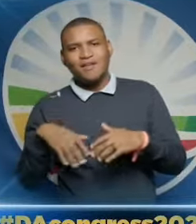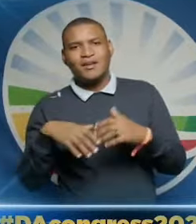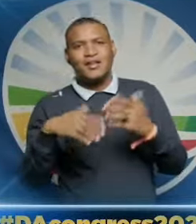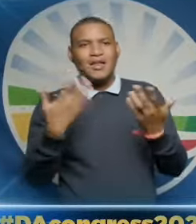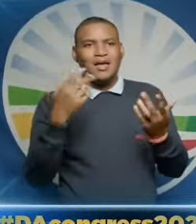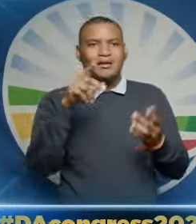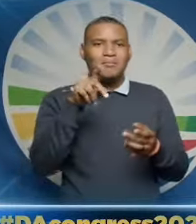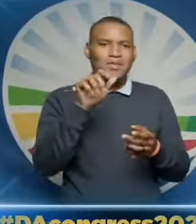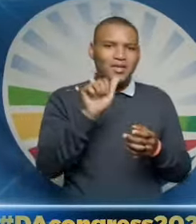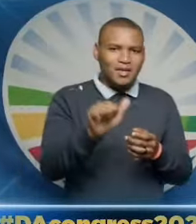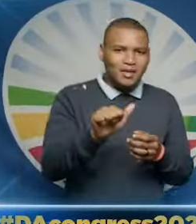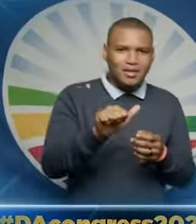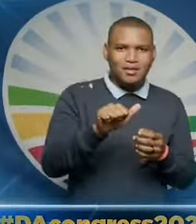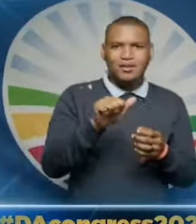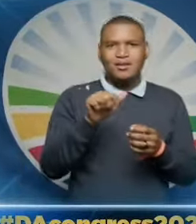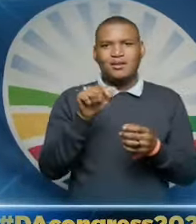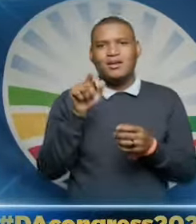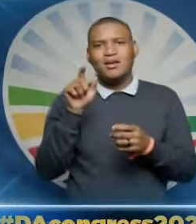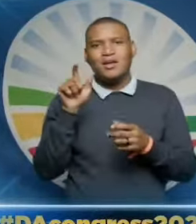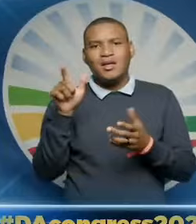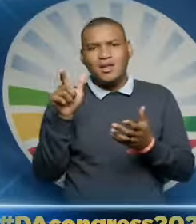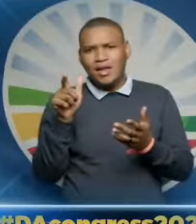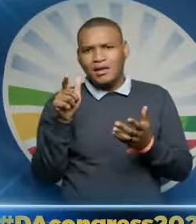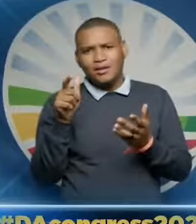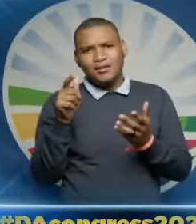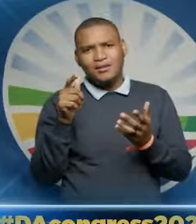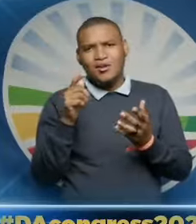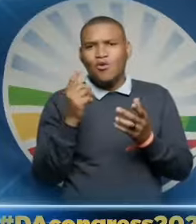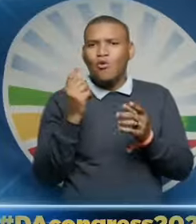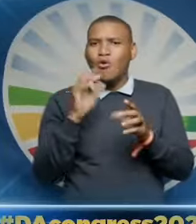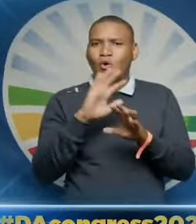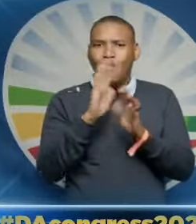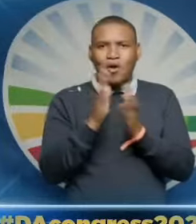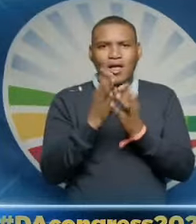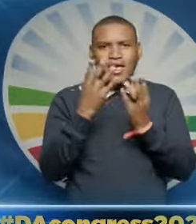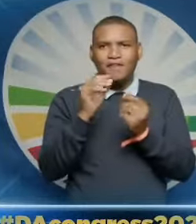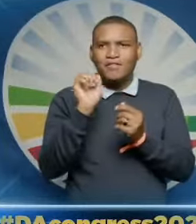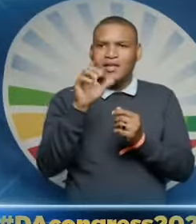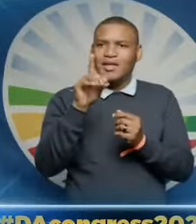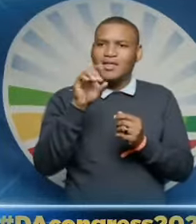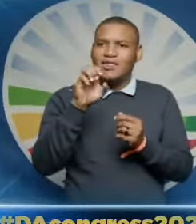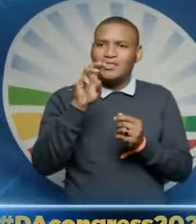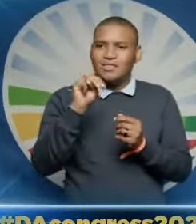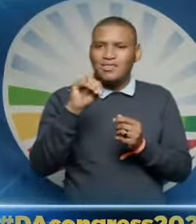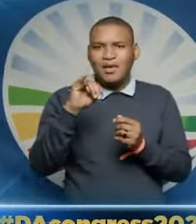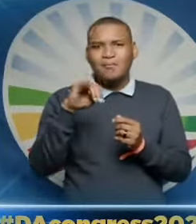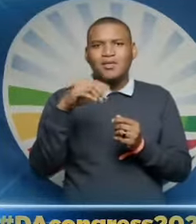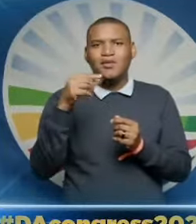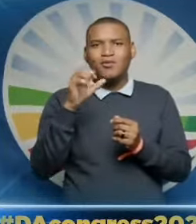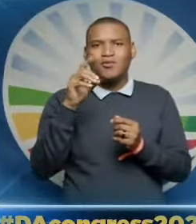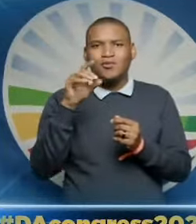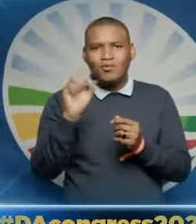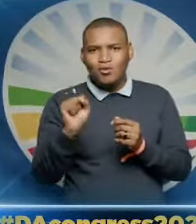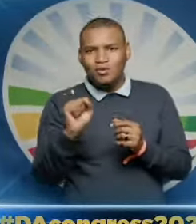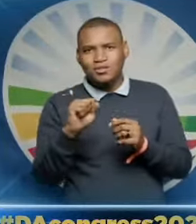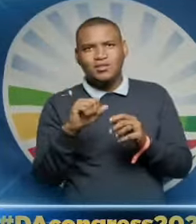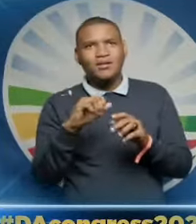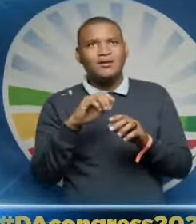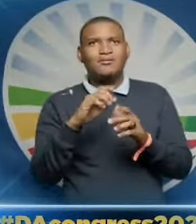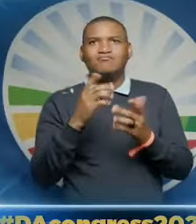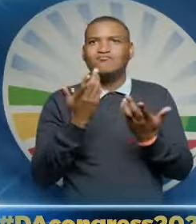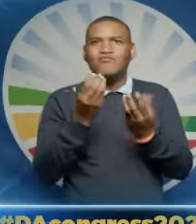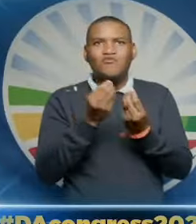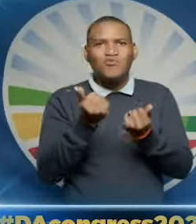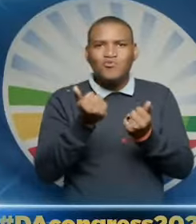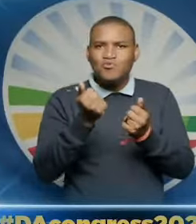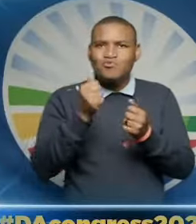Patriotic Alliance, they, like the Good Party, they all have demigods as leaders. There are hardly ever congresses. People